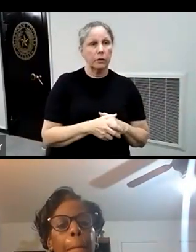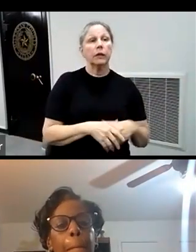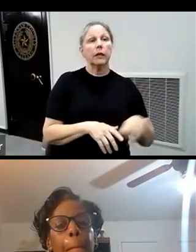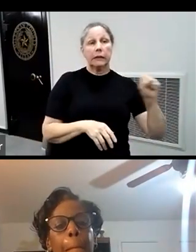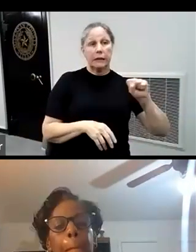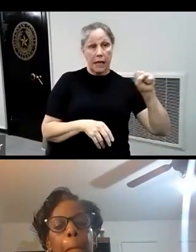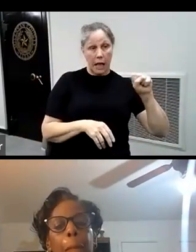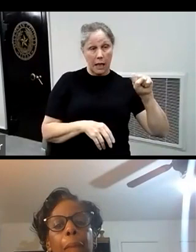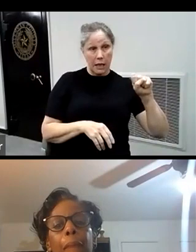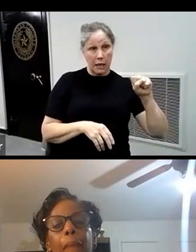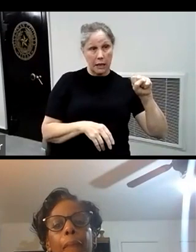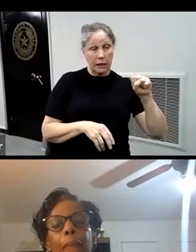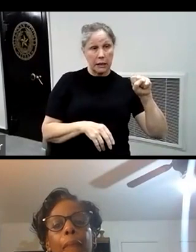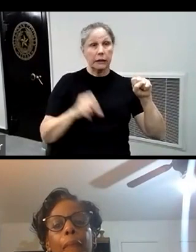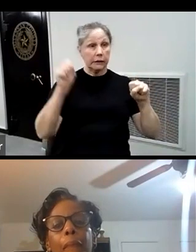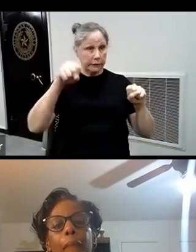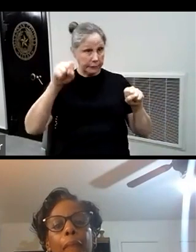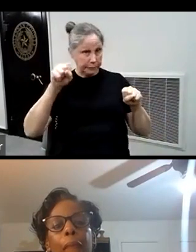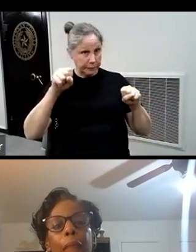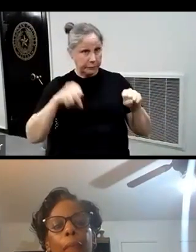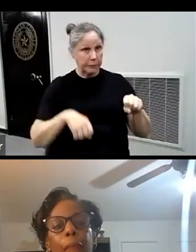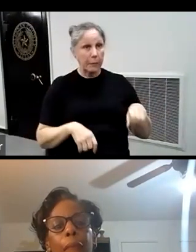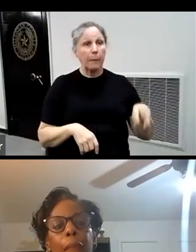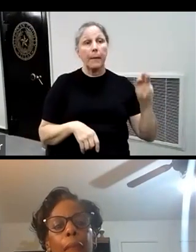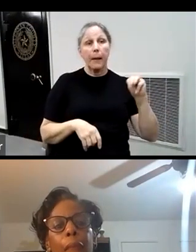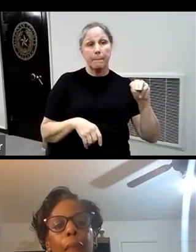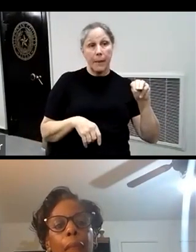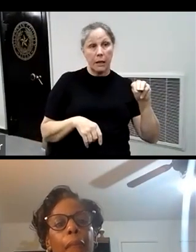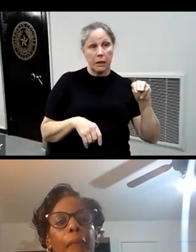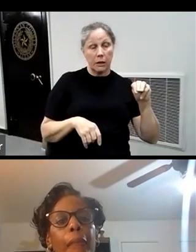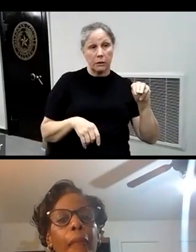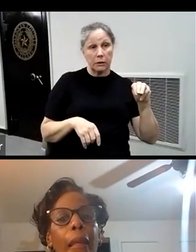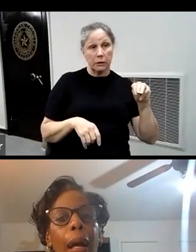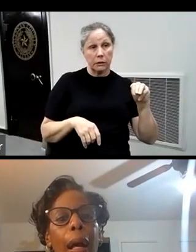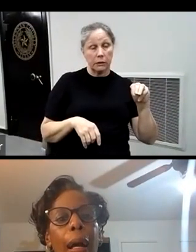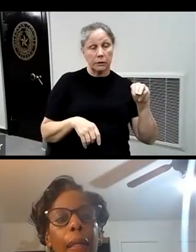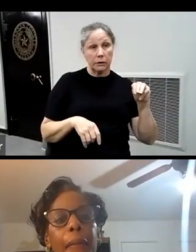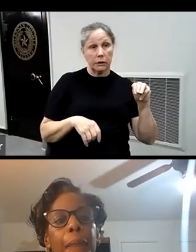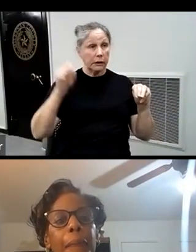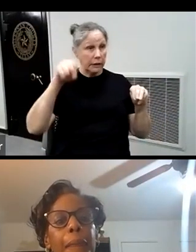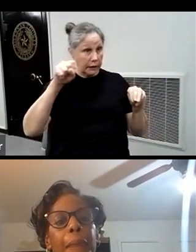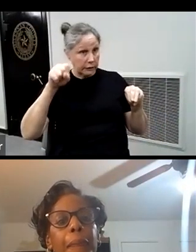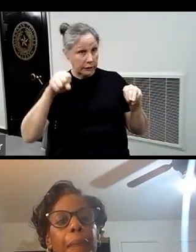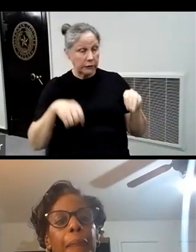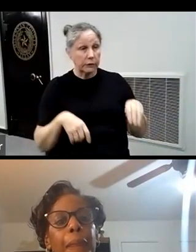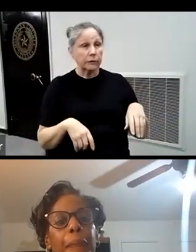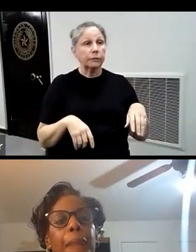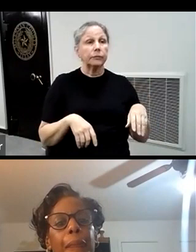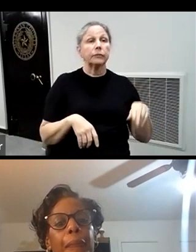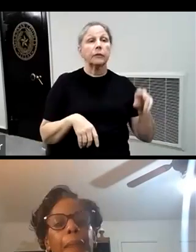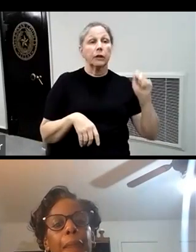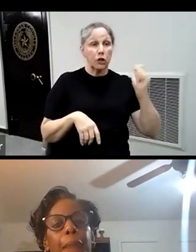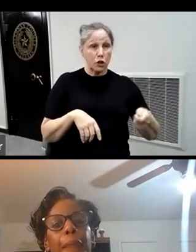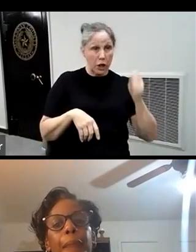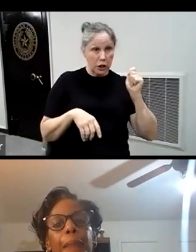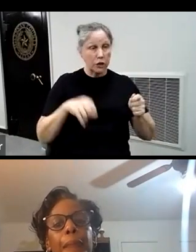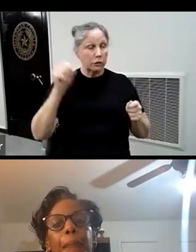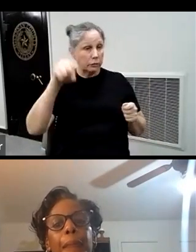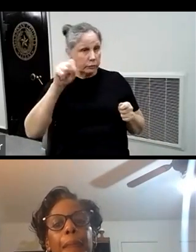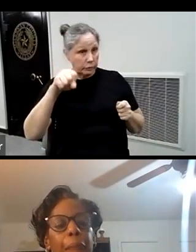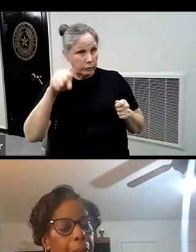Commissioner Snell, Aye. Commissioner Miller, Aye. Judge Felton,